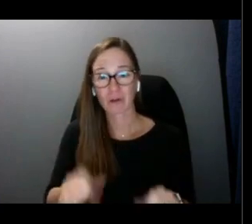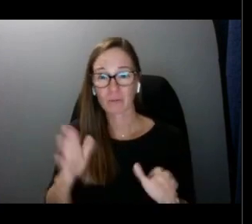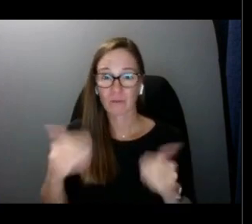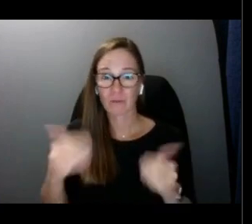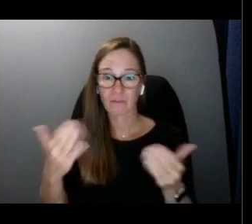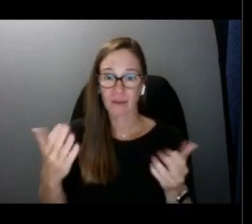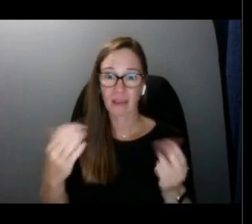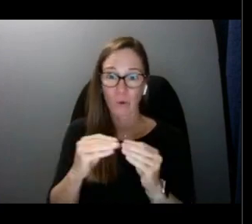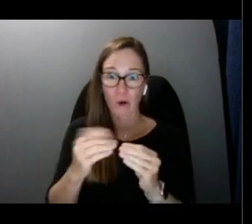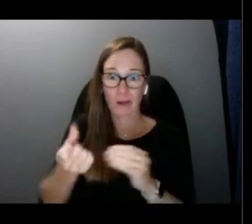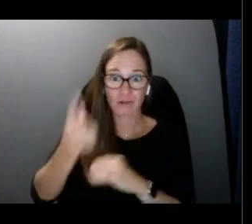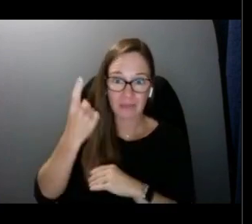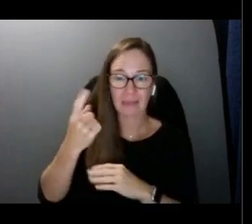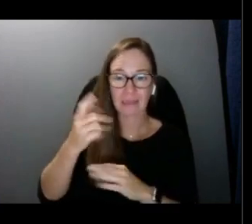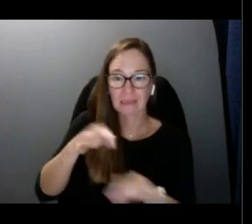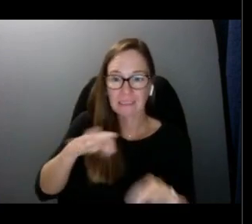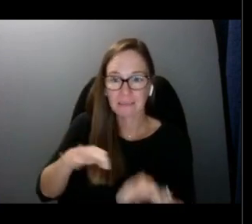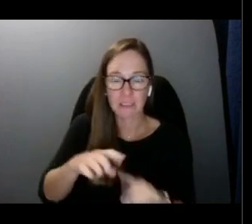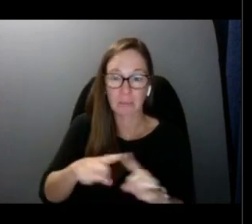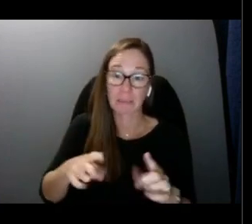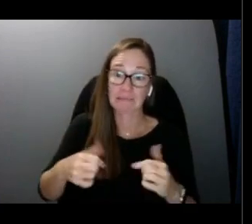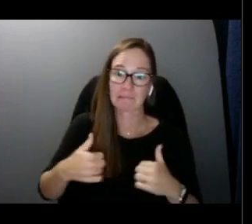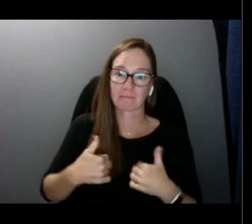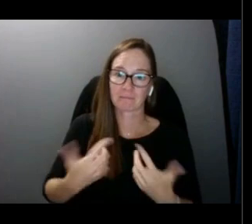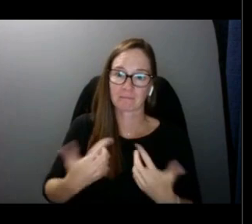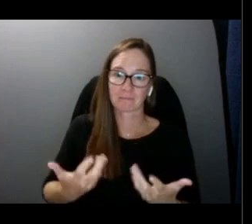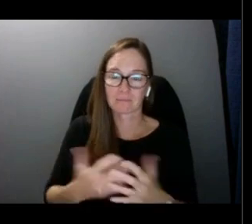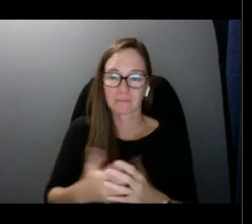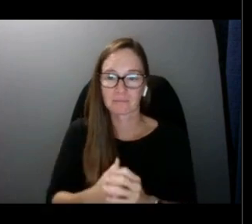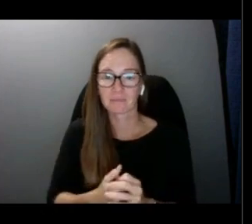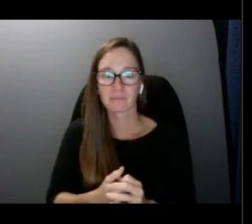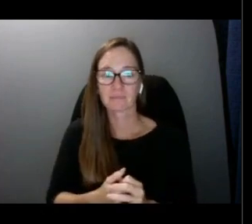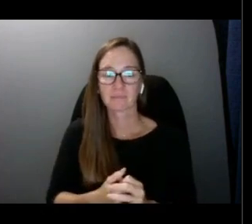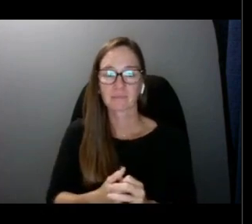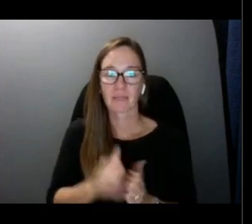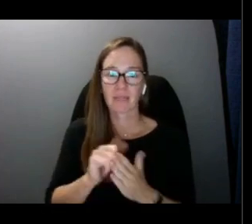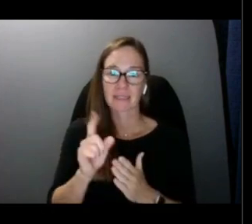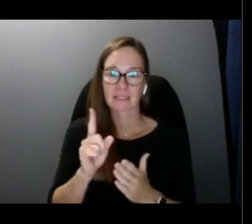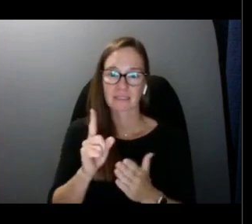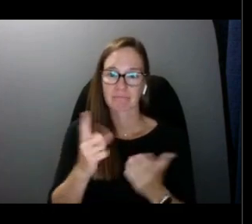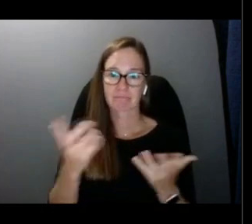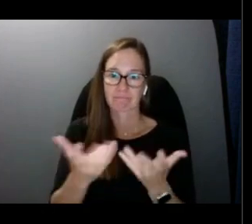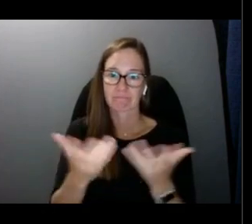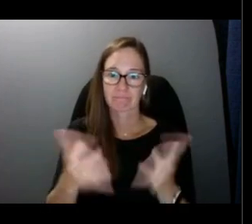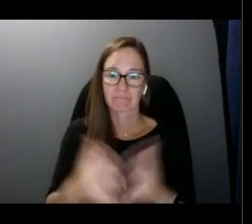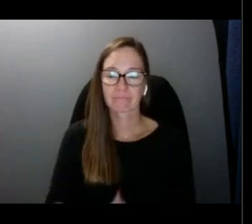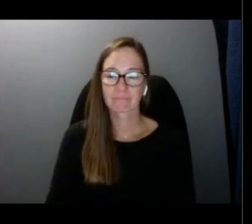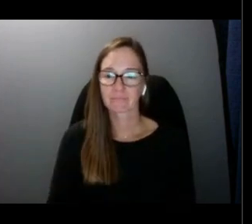more insights, but it's, that's where we are.